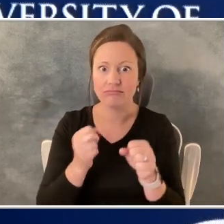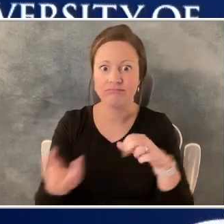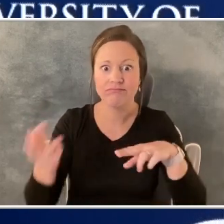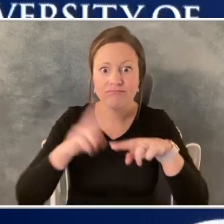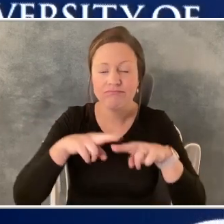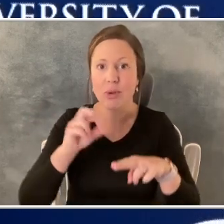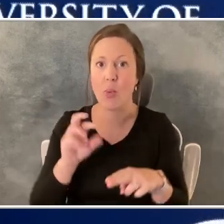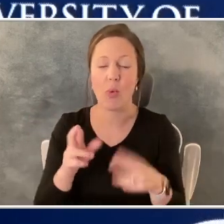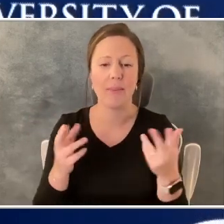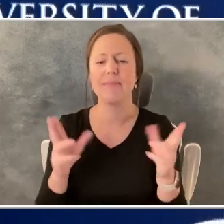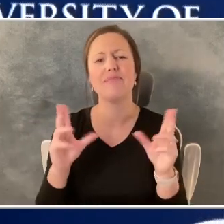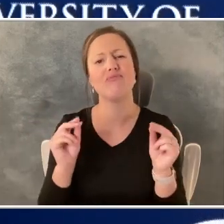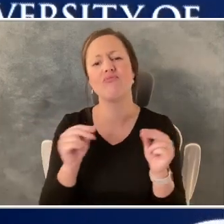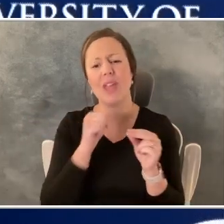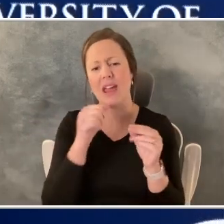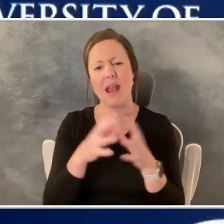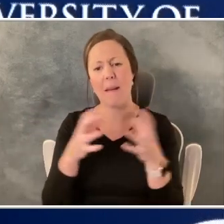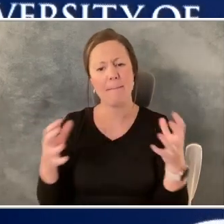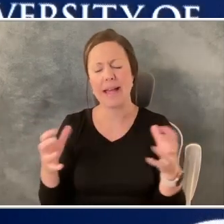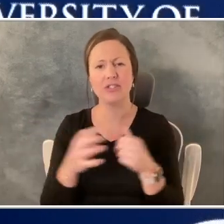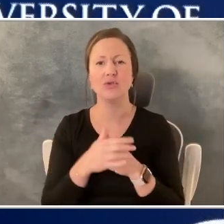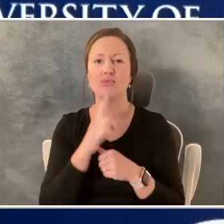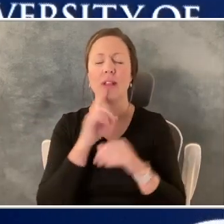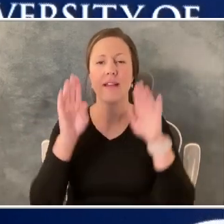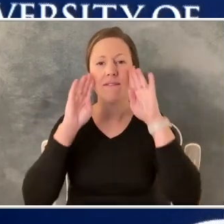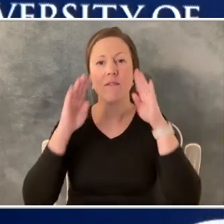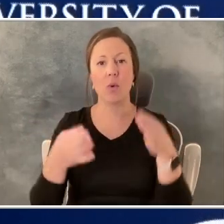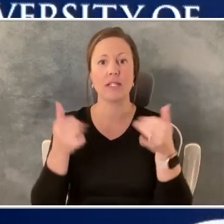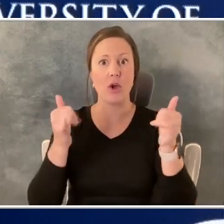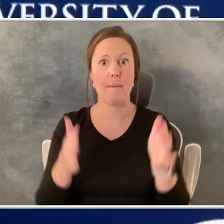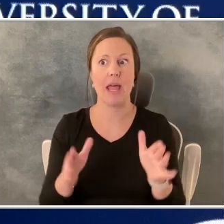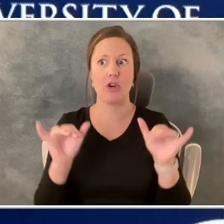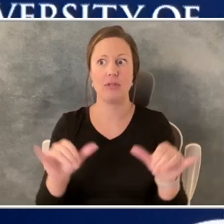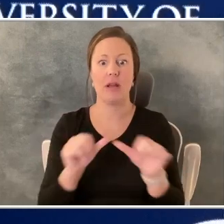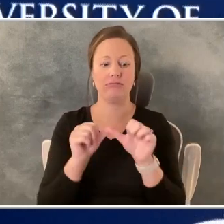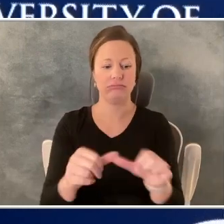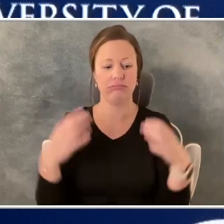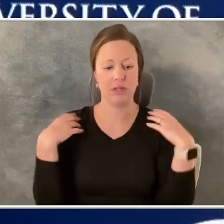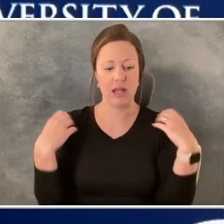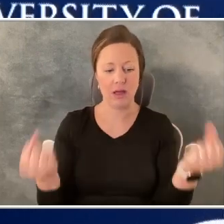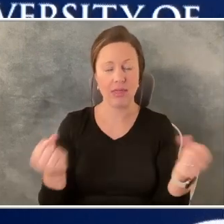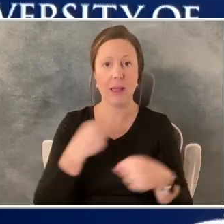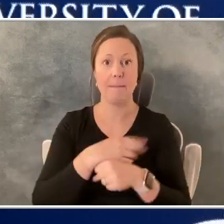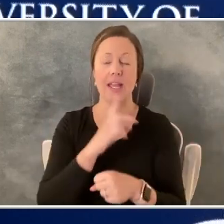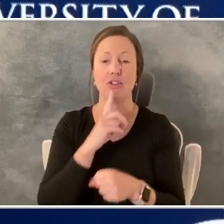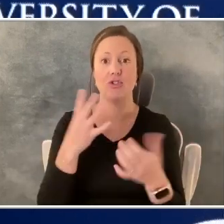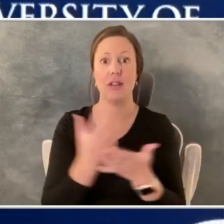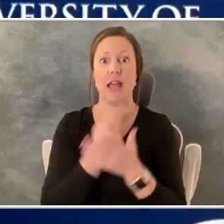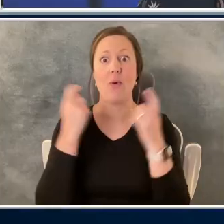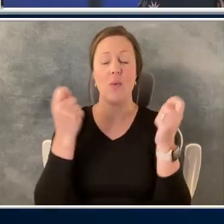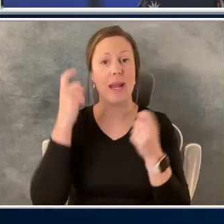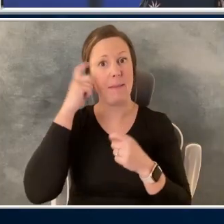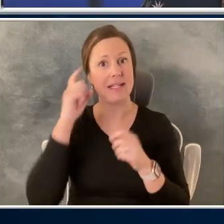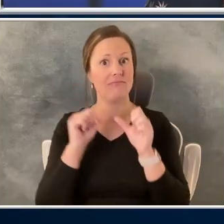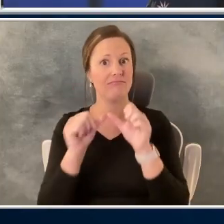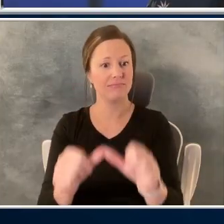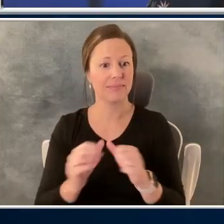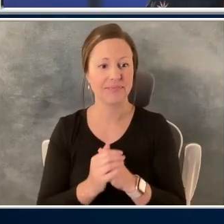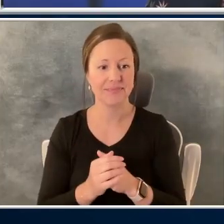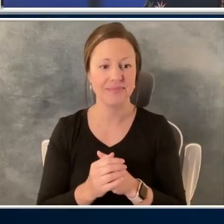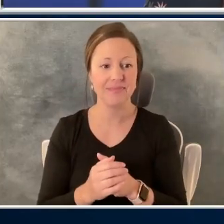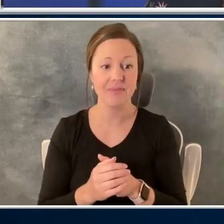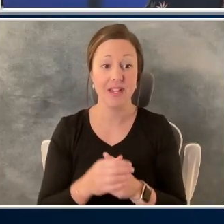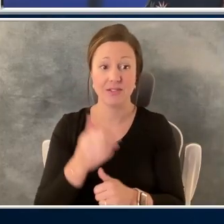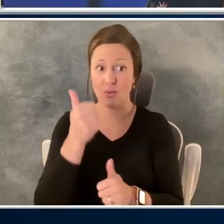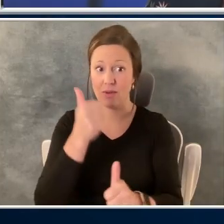staying focused on keeping our players healthy and sustaining that winning mentality. So every single home game has been